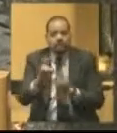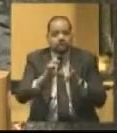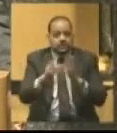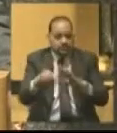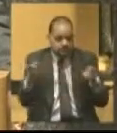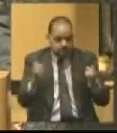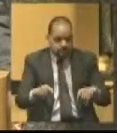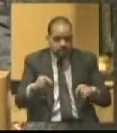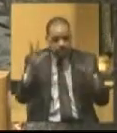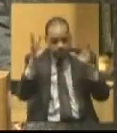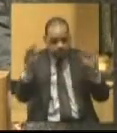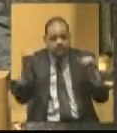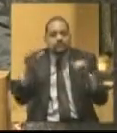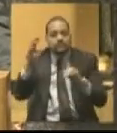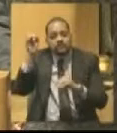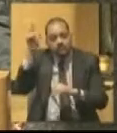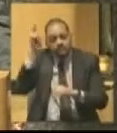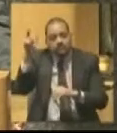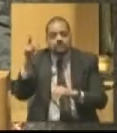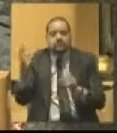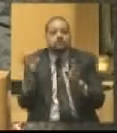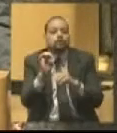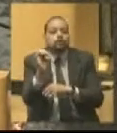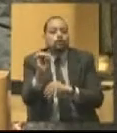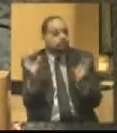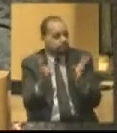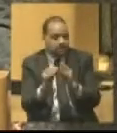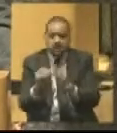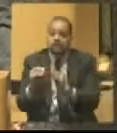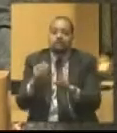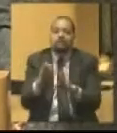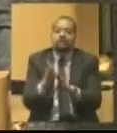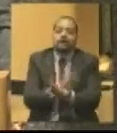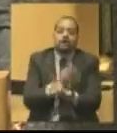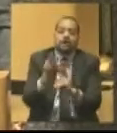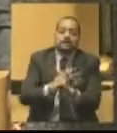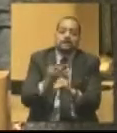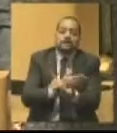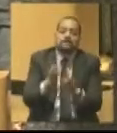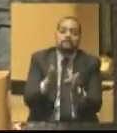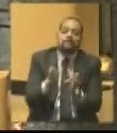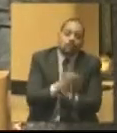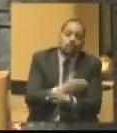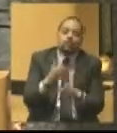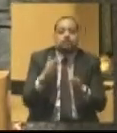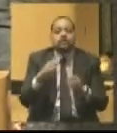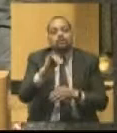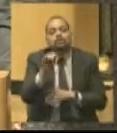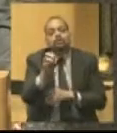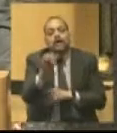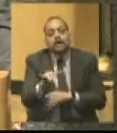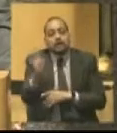for an emergency session 5 months ahead of schedule, beginning on July 4th, 1861. Less than 3